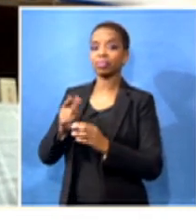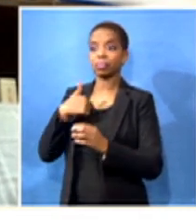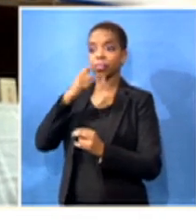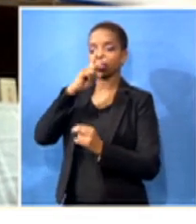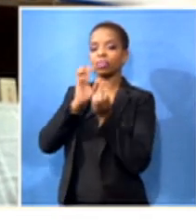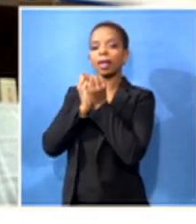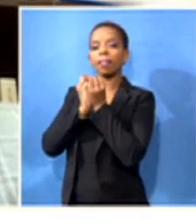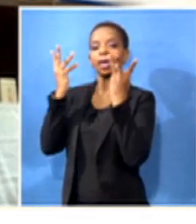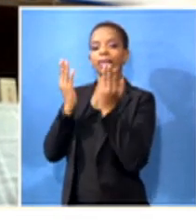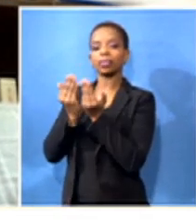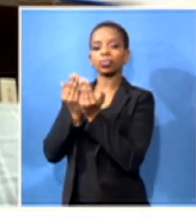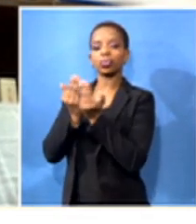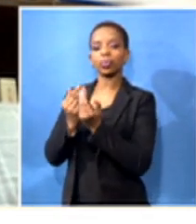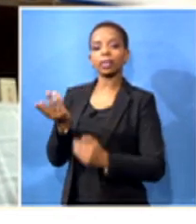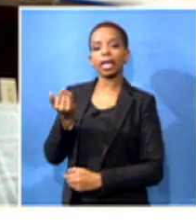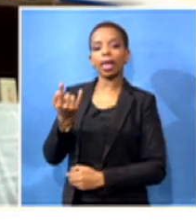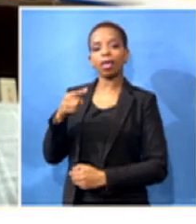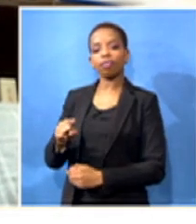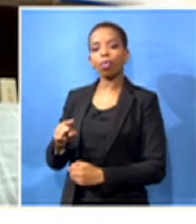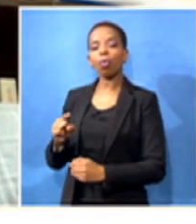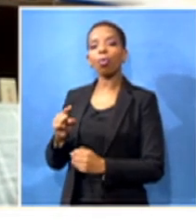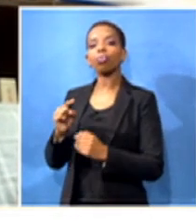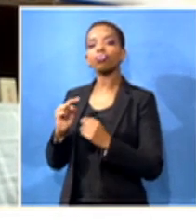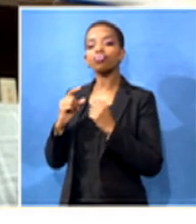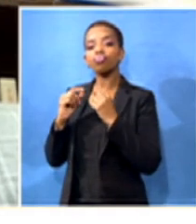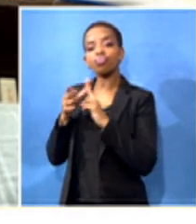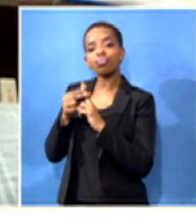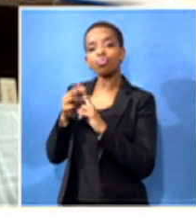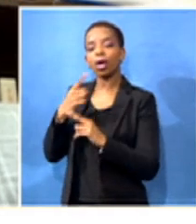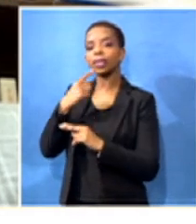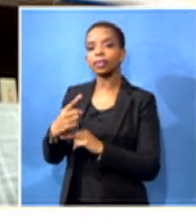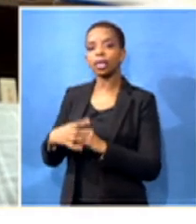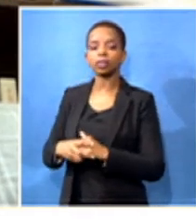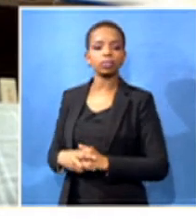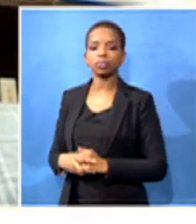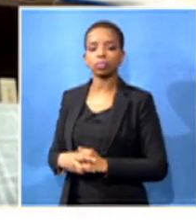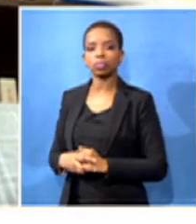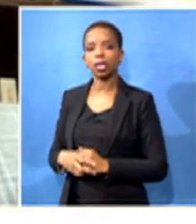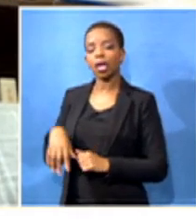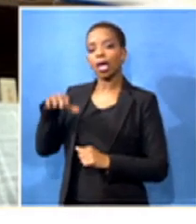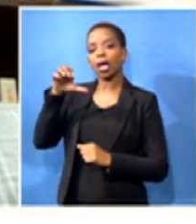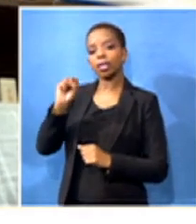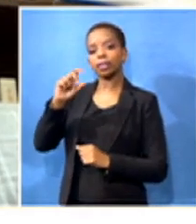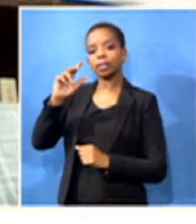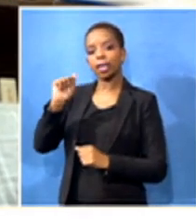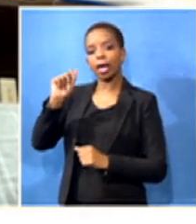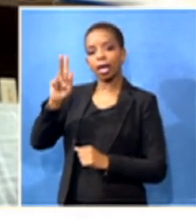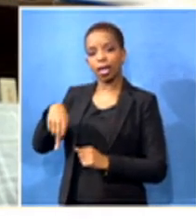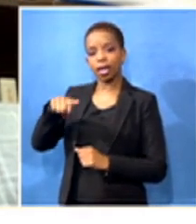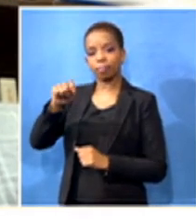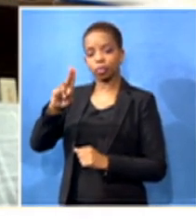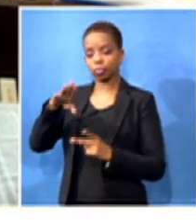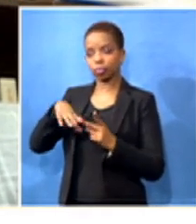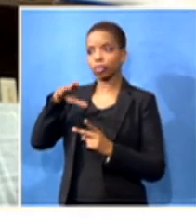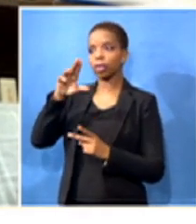been speaking, unions, I should say, that have been speaking out about the quality. Satu, Naptoza, Natu, all